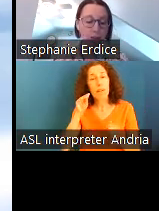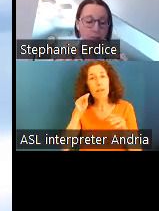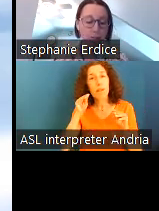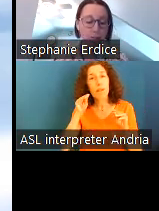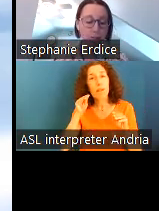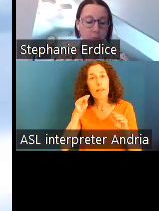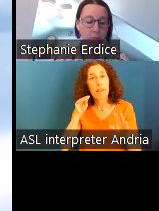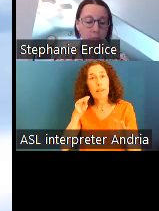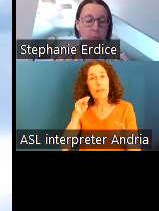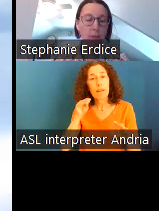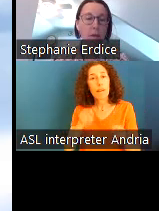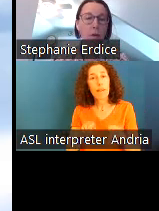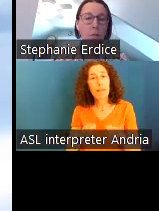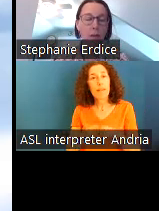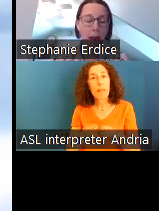exhales.